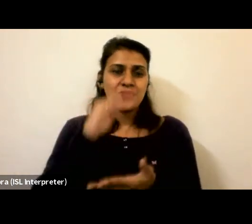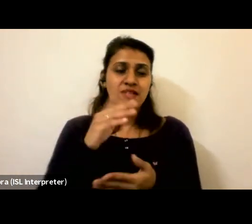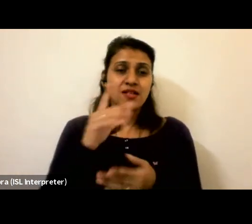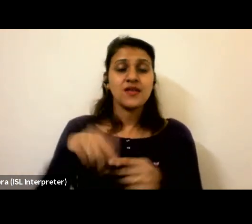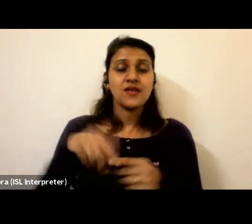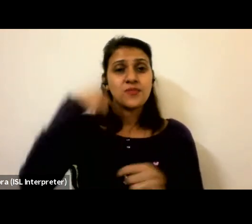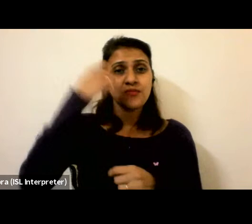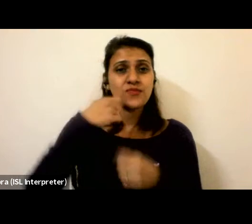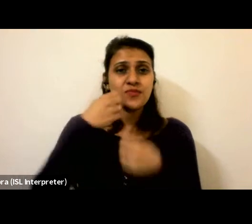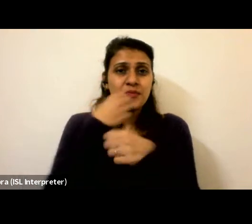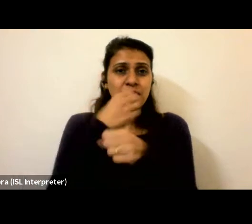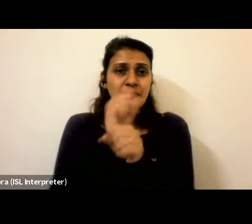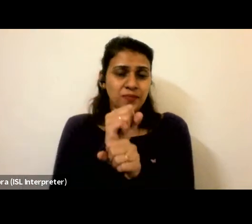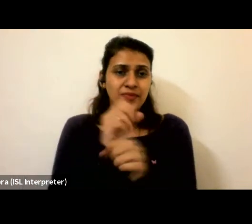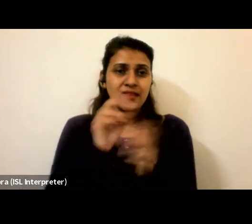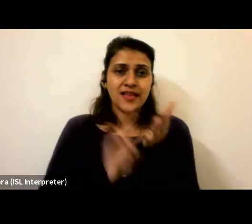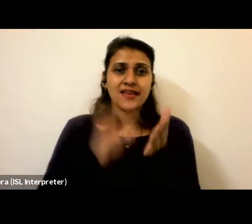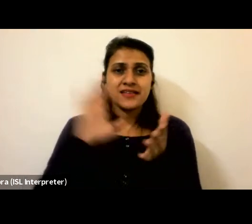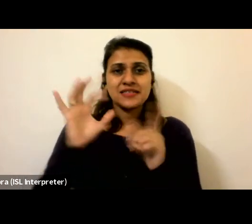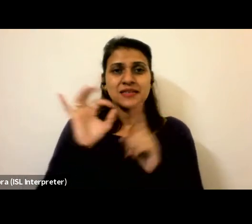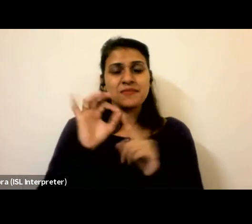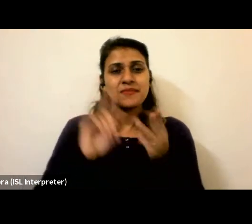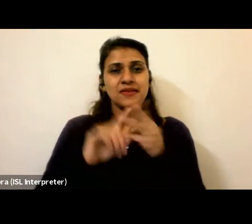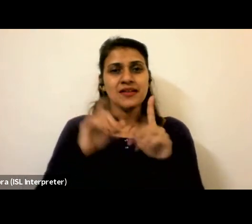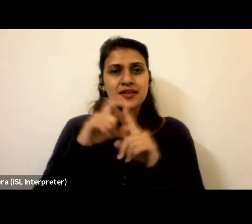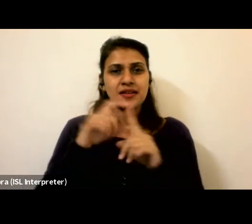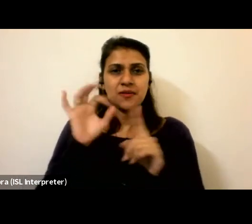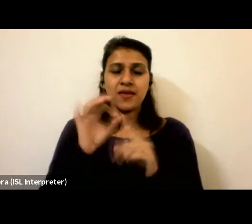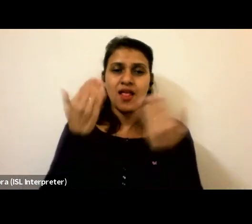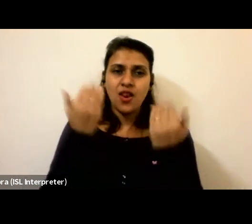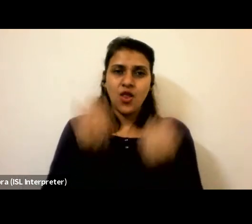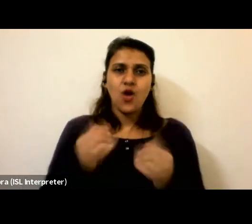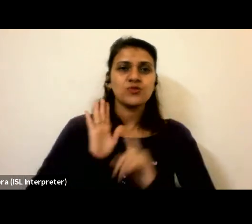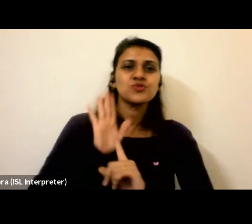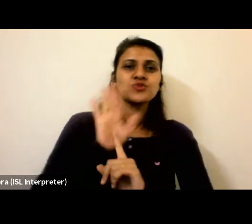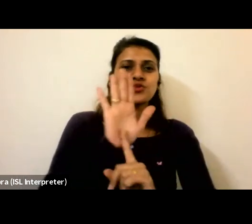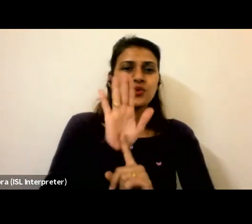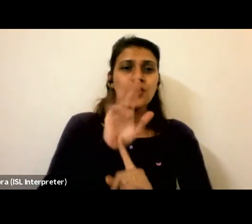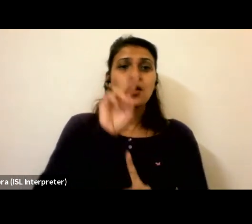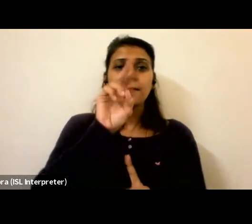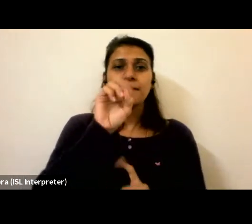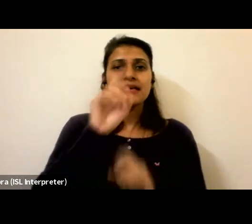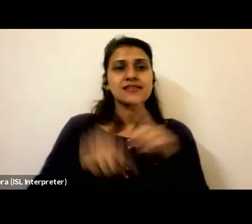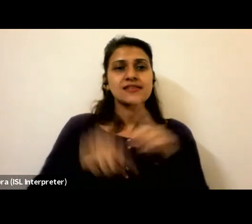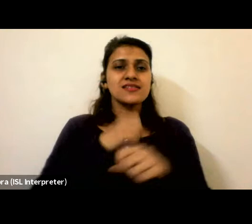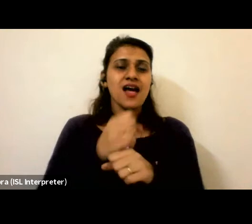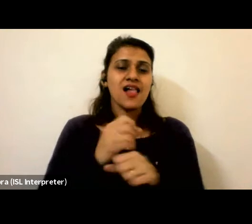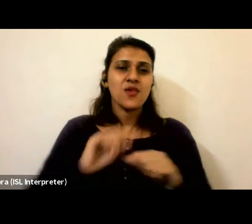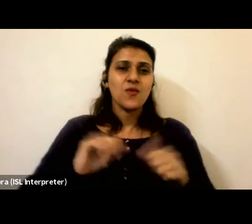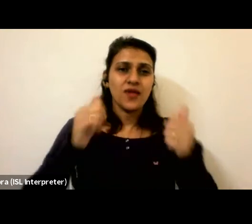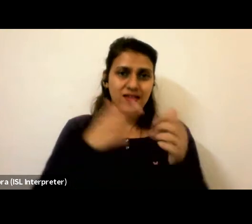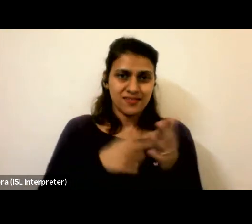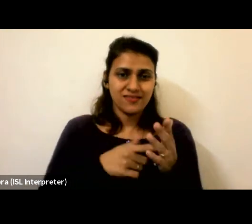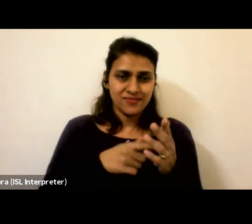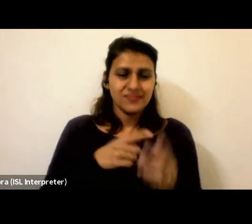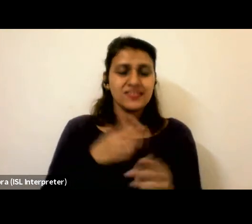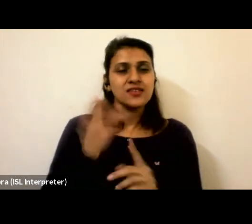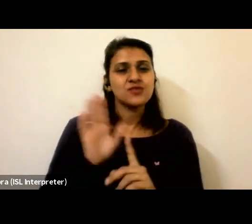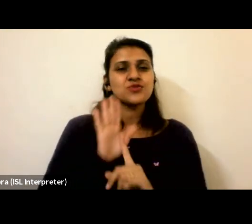NCPEDP. We now would like to present that film of 20 years of NCPEDP Helen Keller